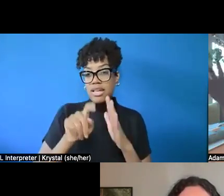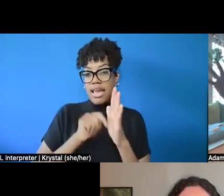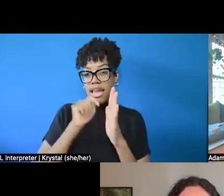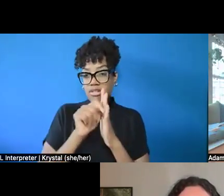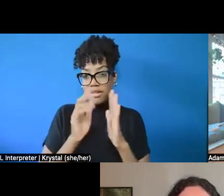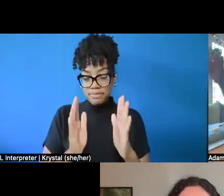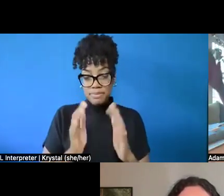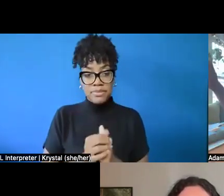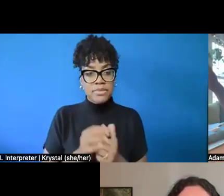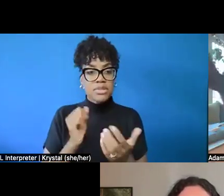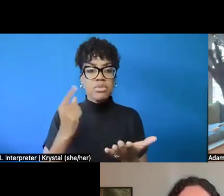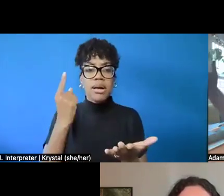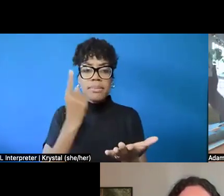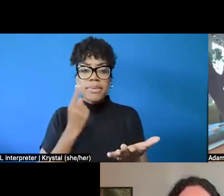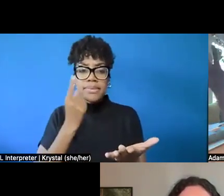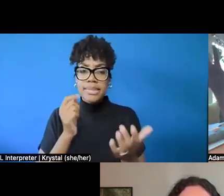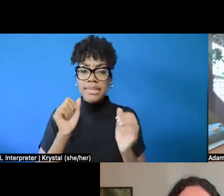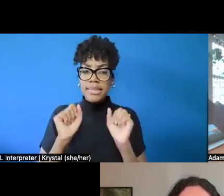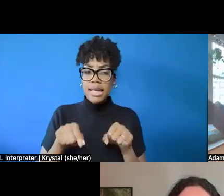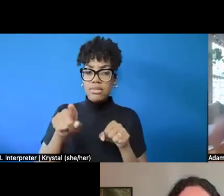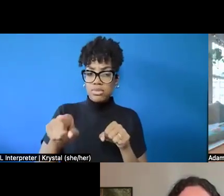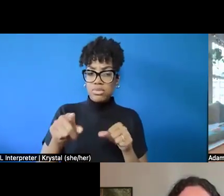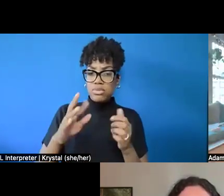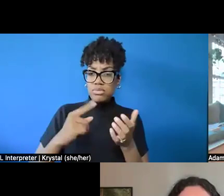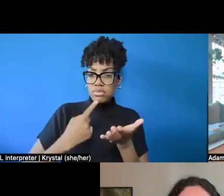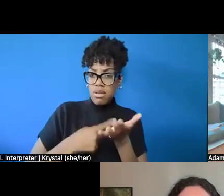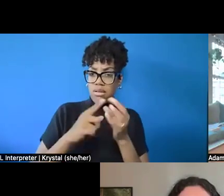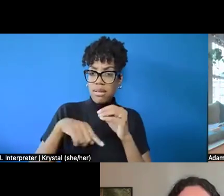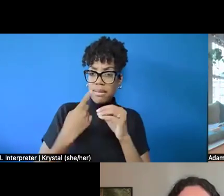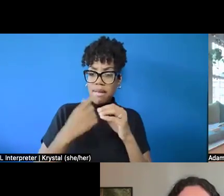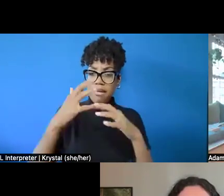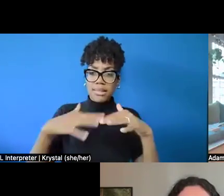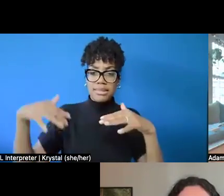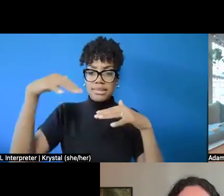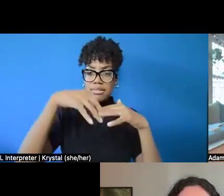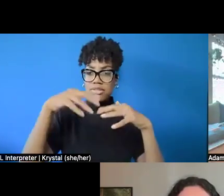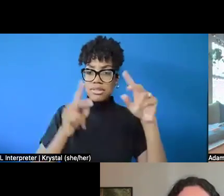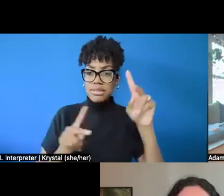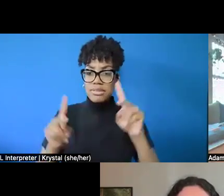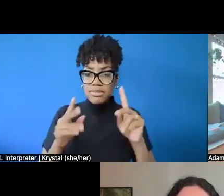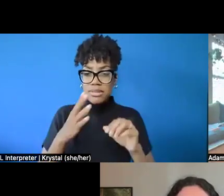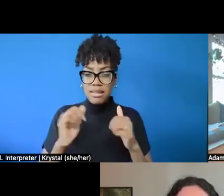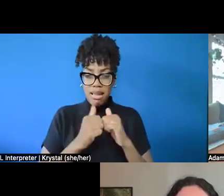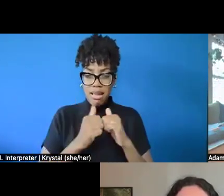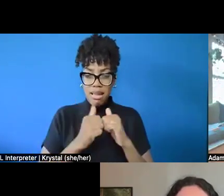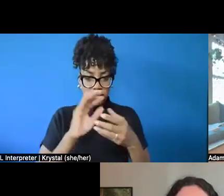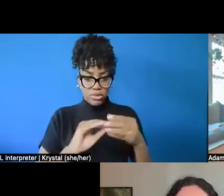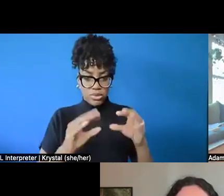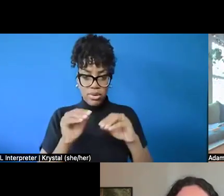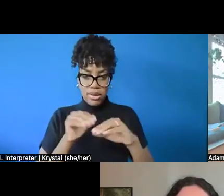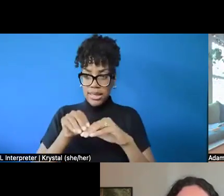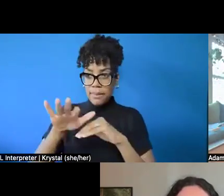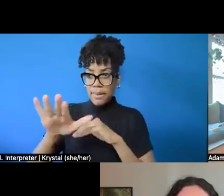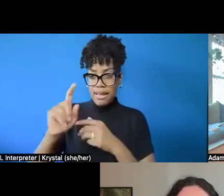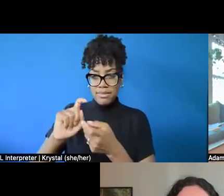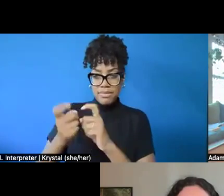that changes or challenges the dominant narrative about the American Revolution. Absolutely. Thanks, Adam, for the